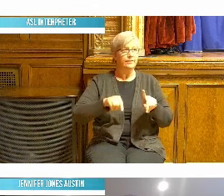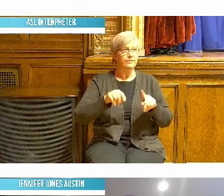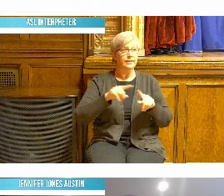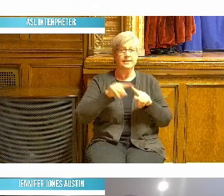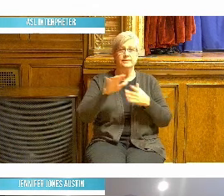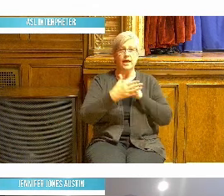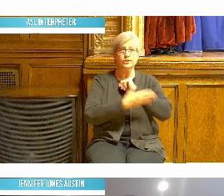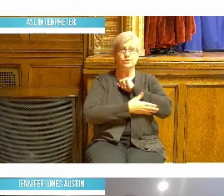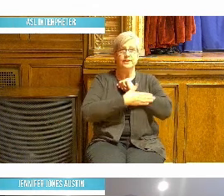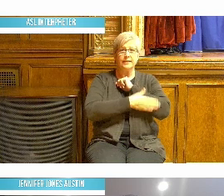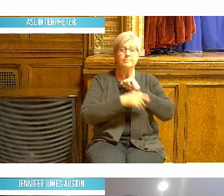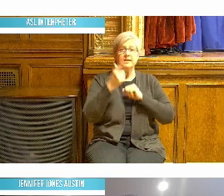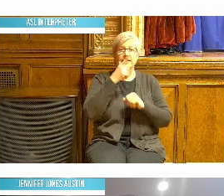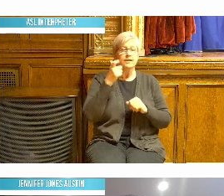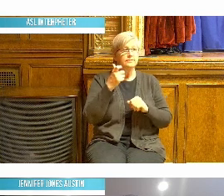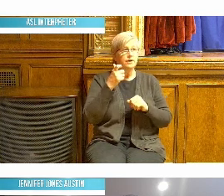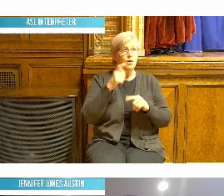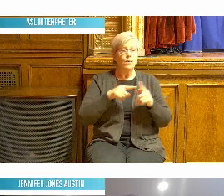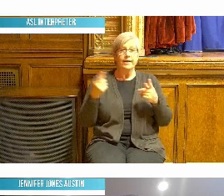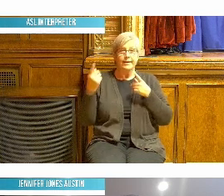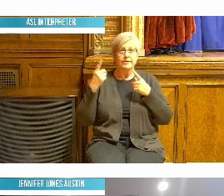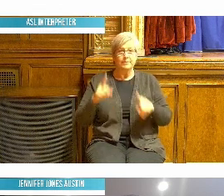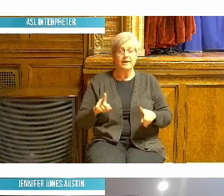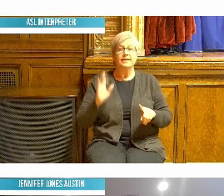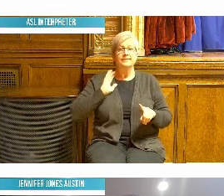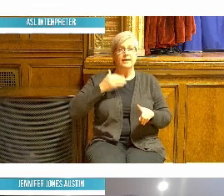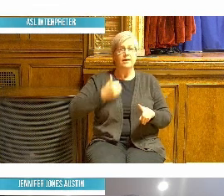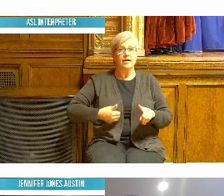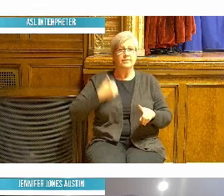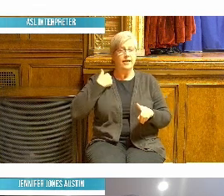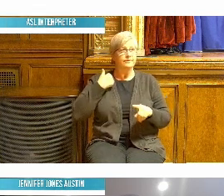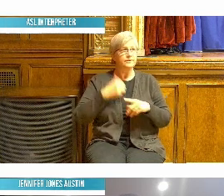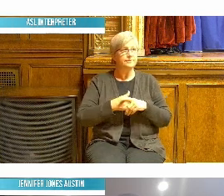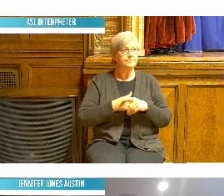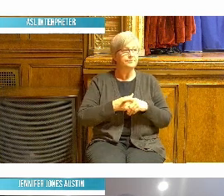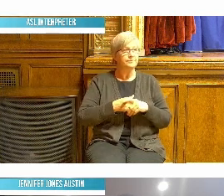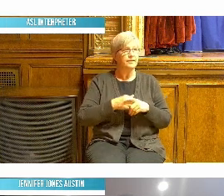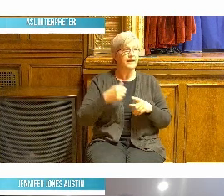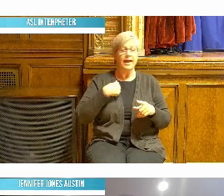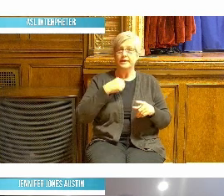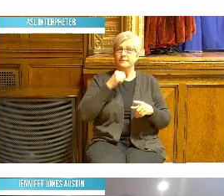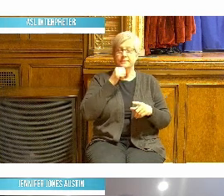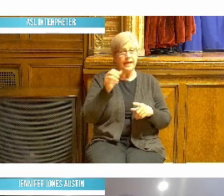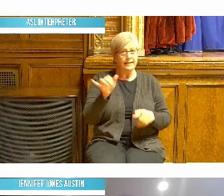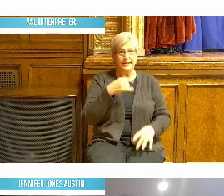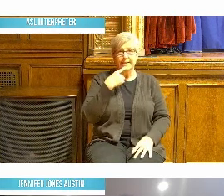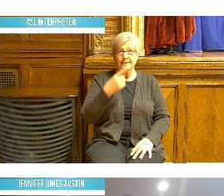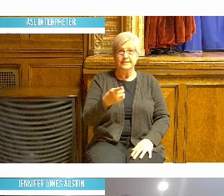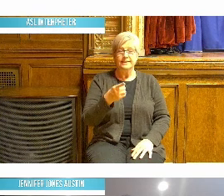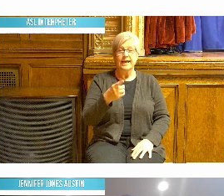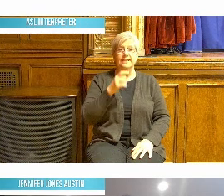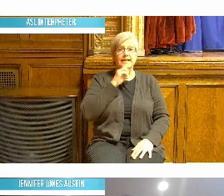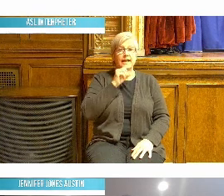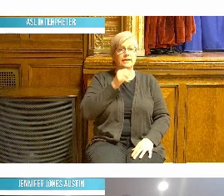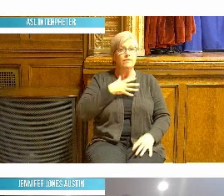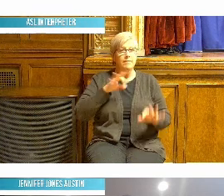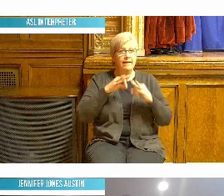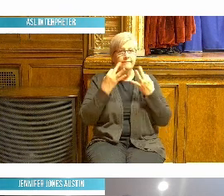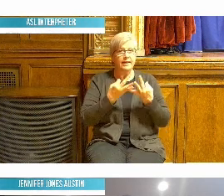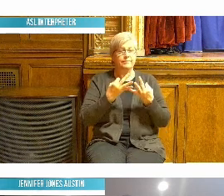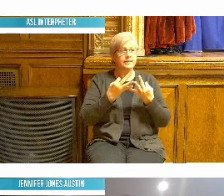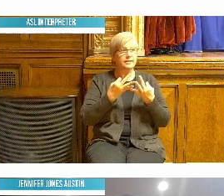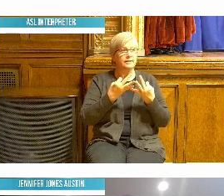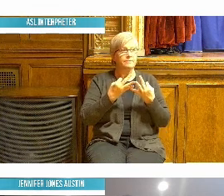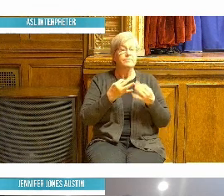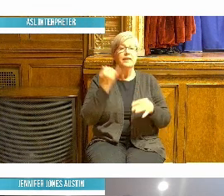this country because of what took place in our lives. I am now, like I said, an elder for my family.